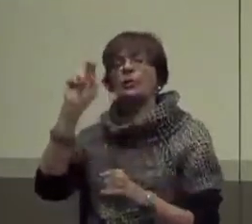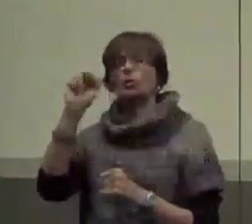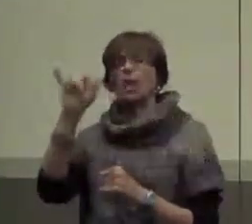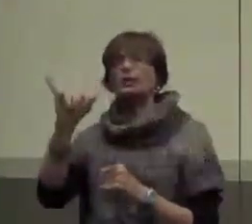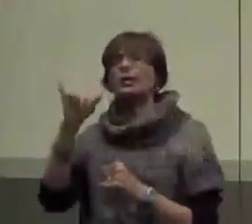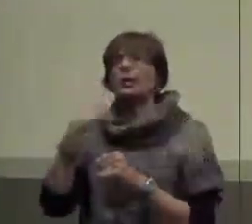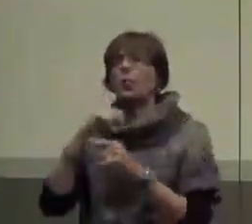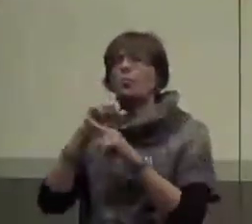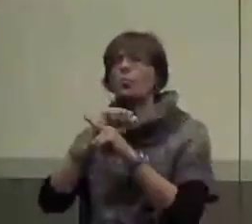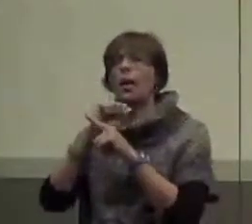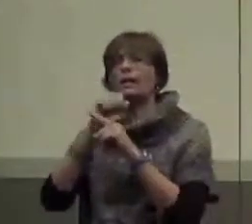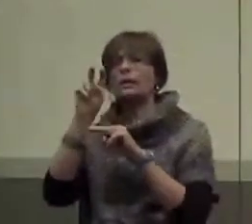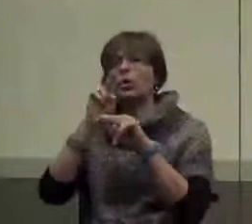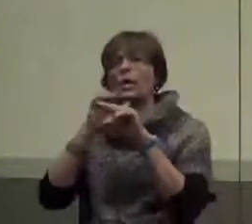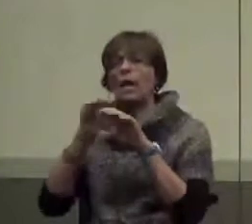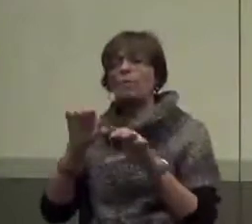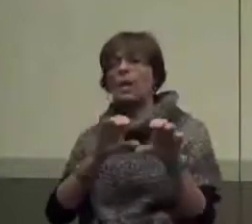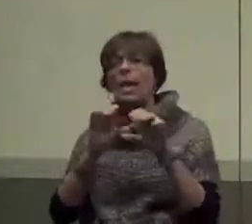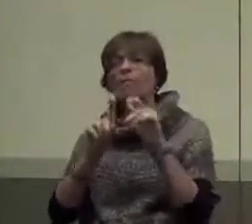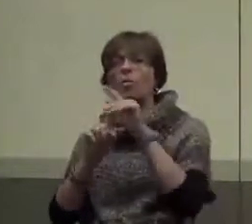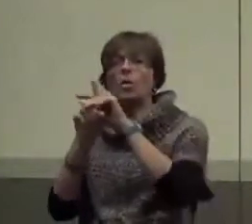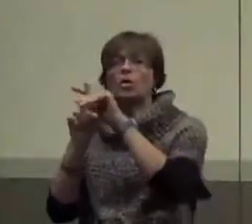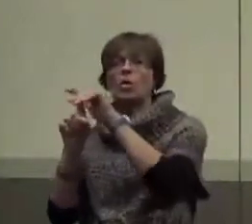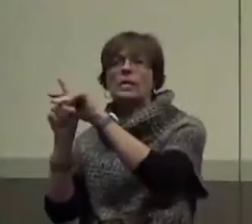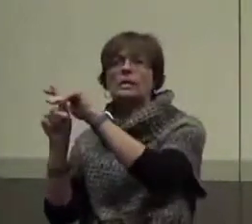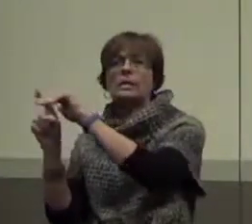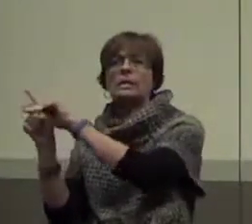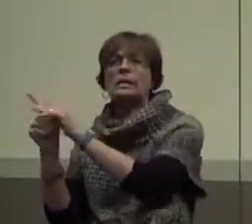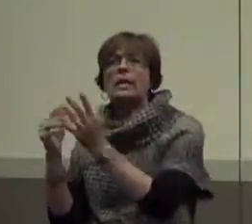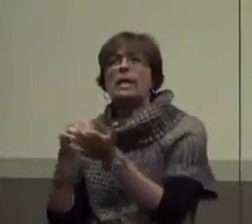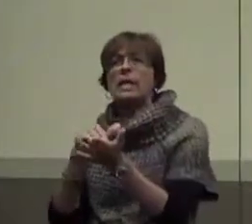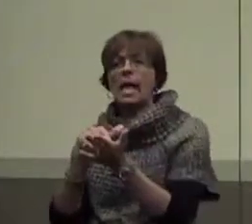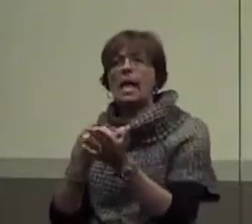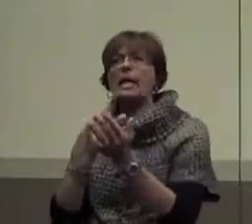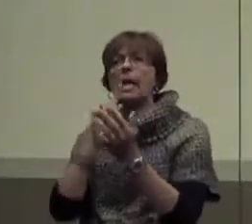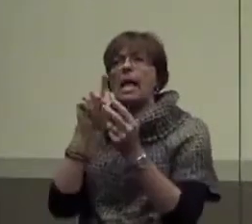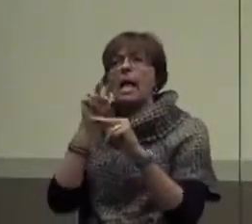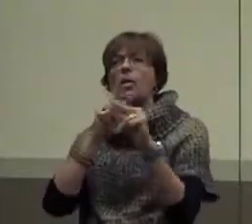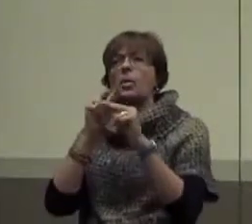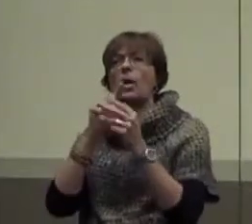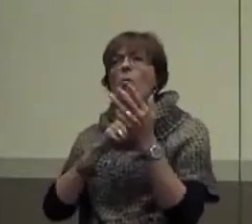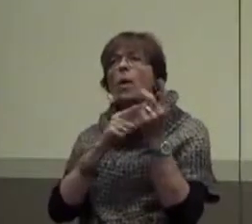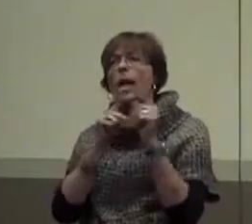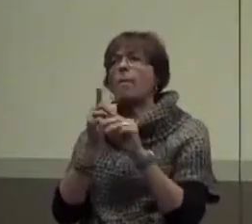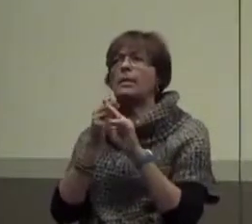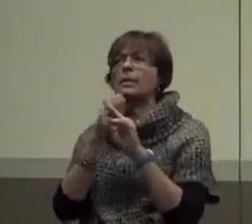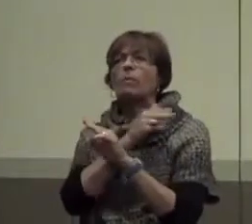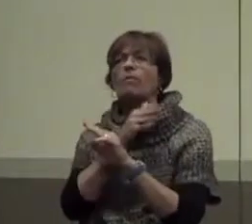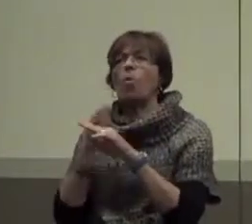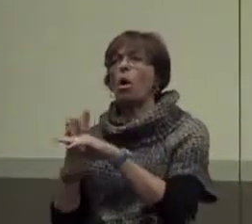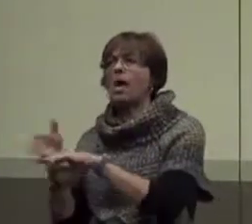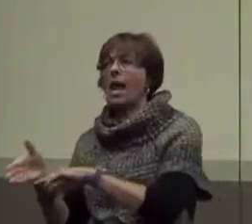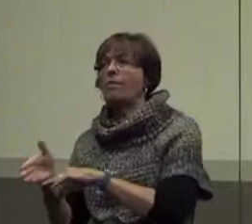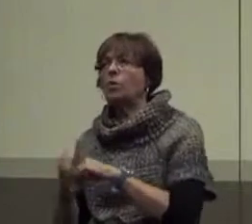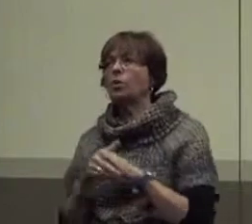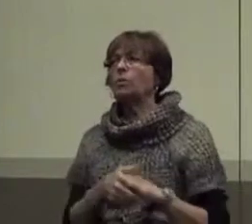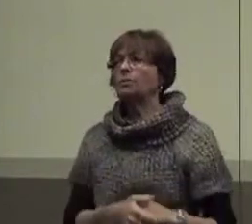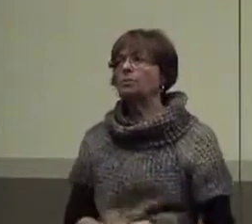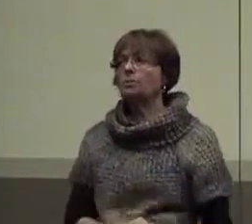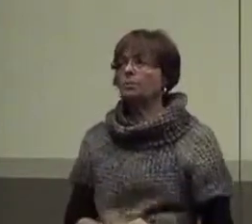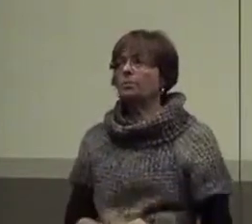let's practice looking at those behavioral occurrences again and looking at what happens before and after.